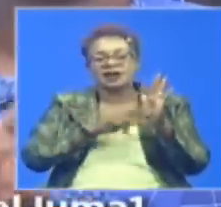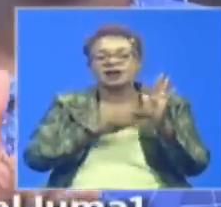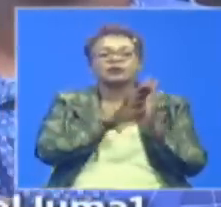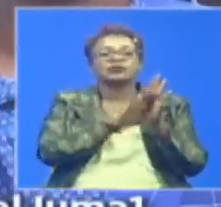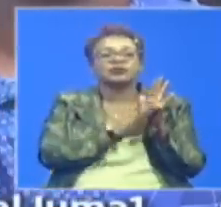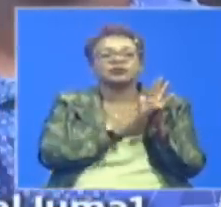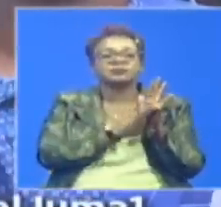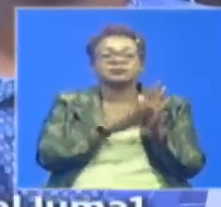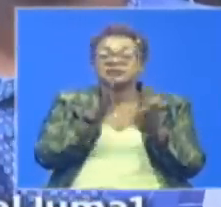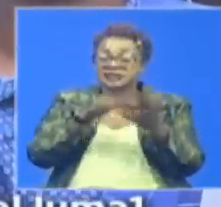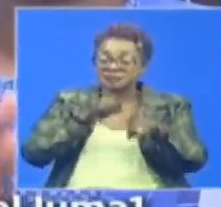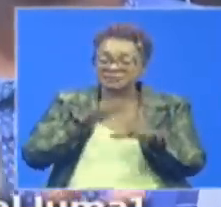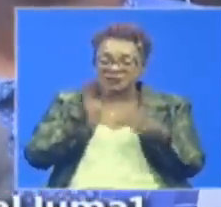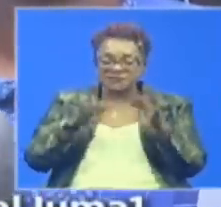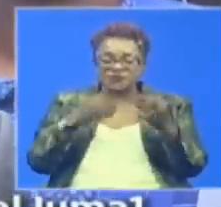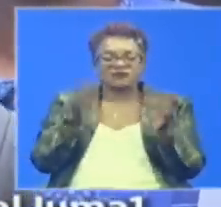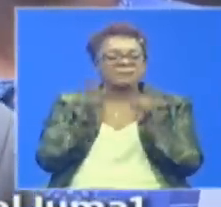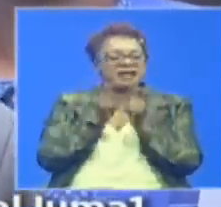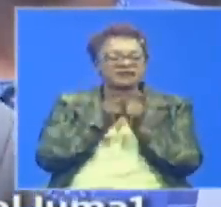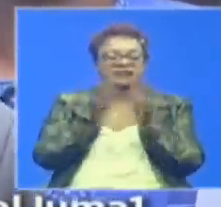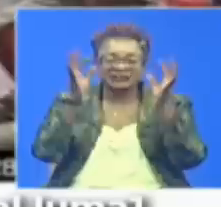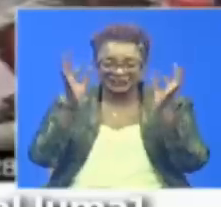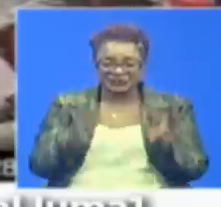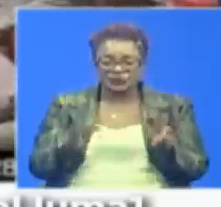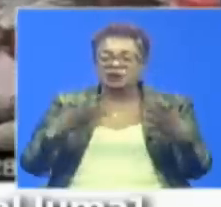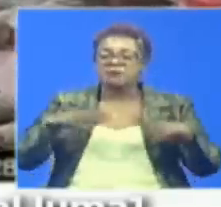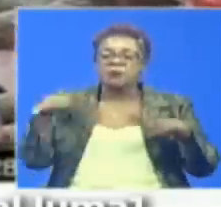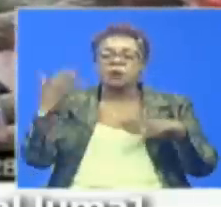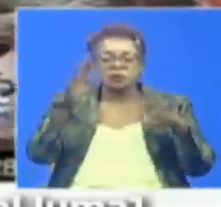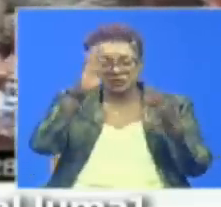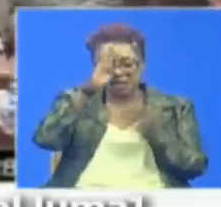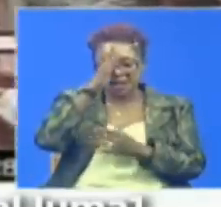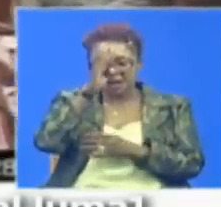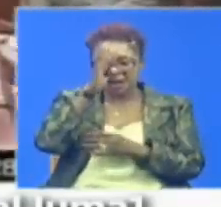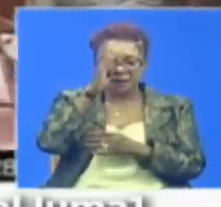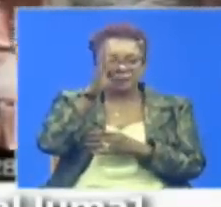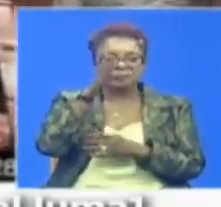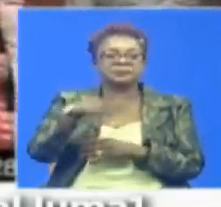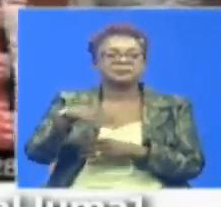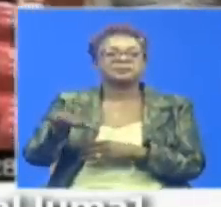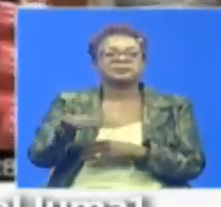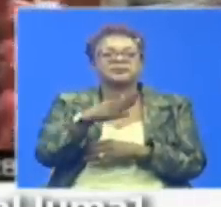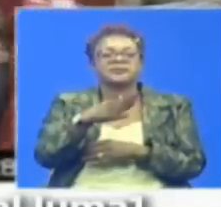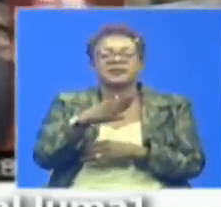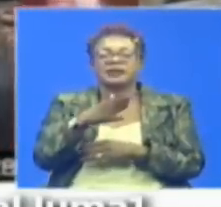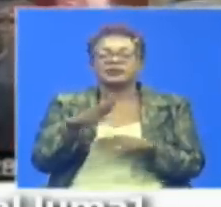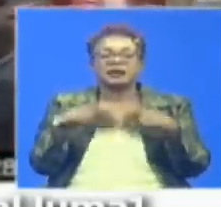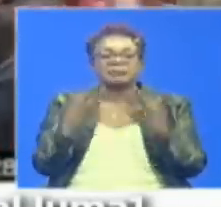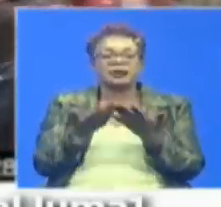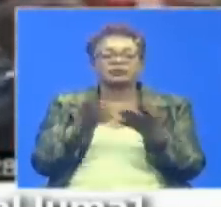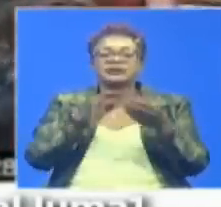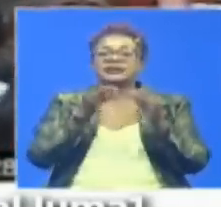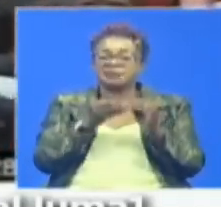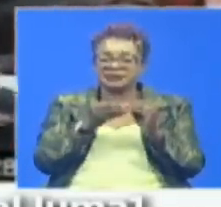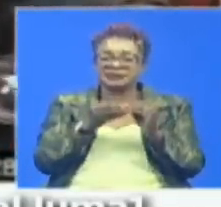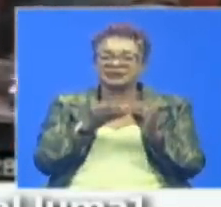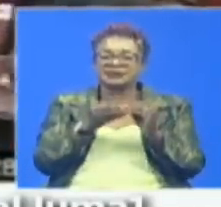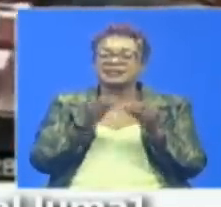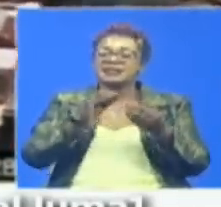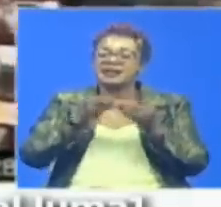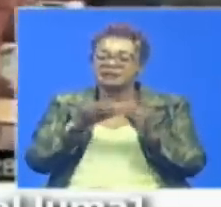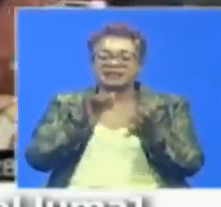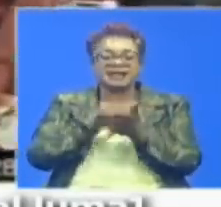painful decision, people will always have a few questions. In the August house, it was all about numbers. Numbers that could not